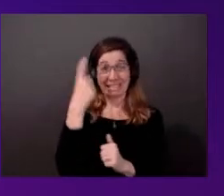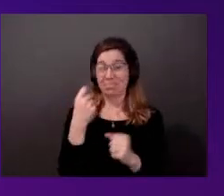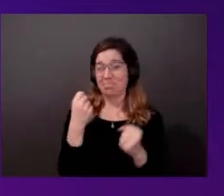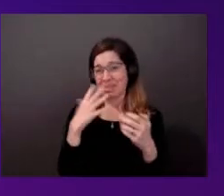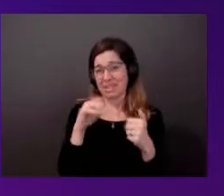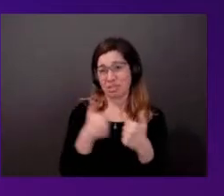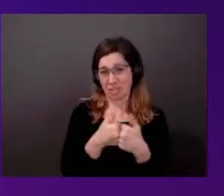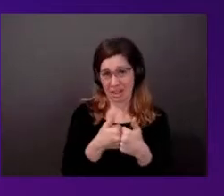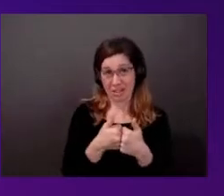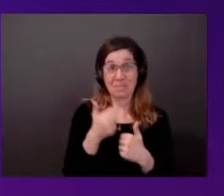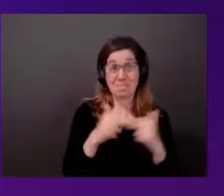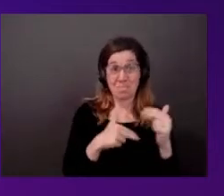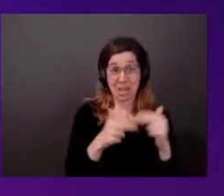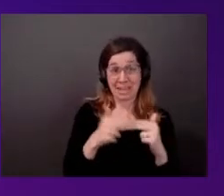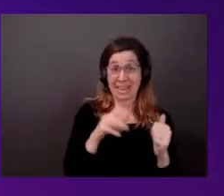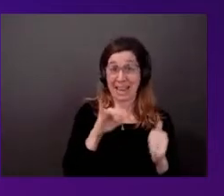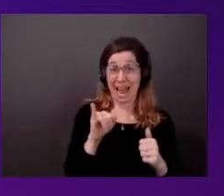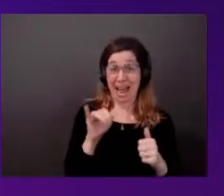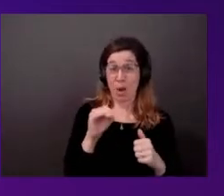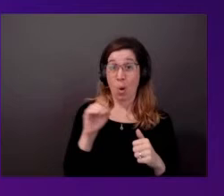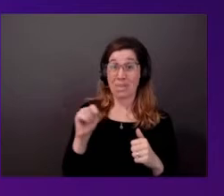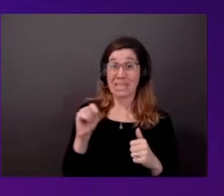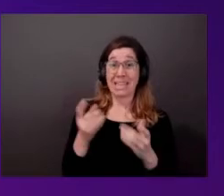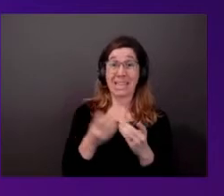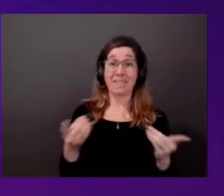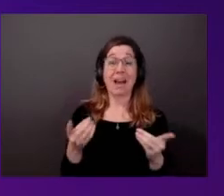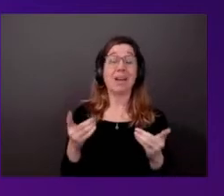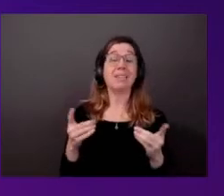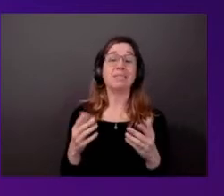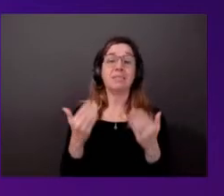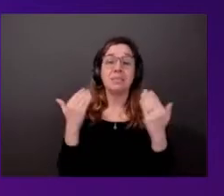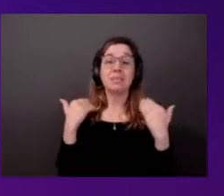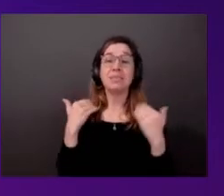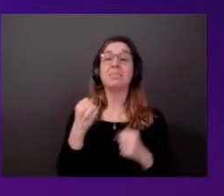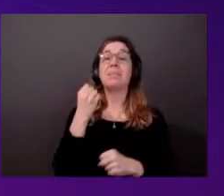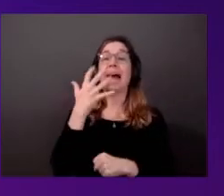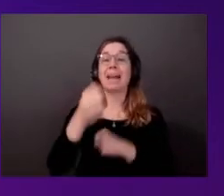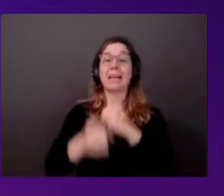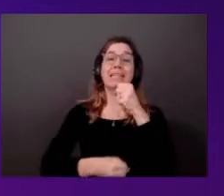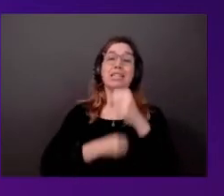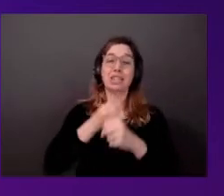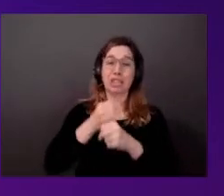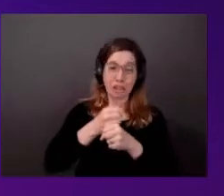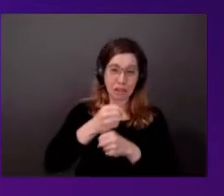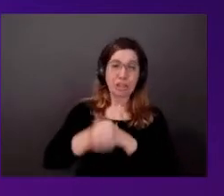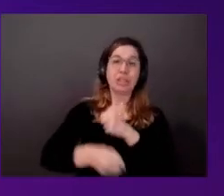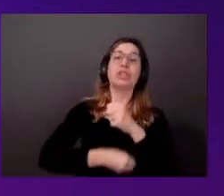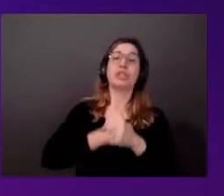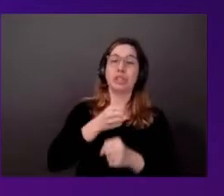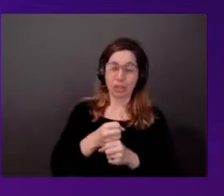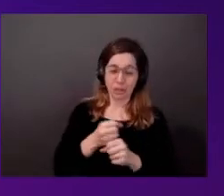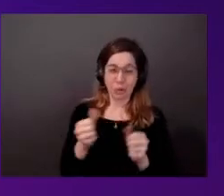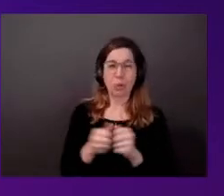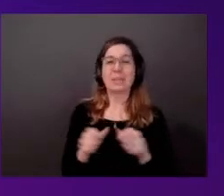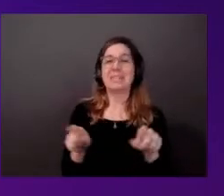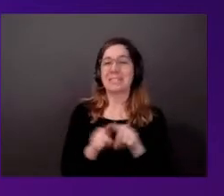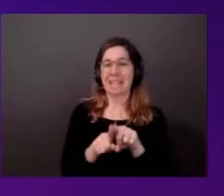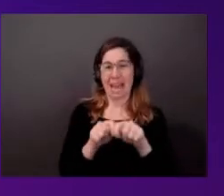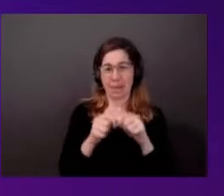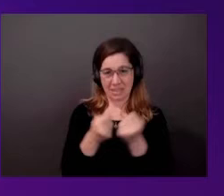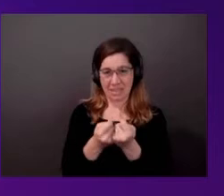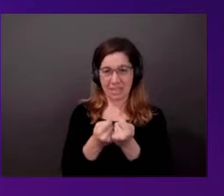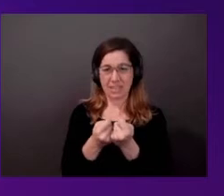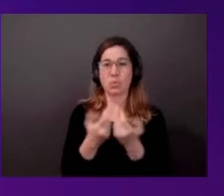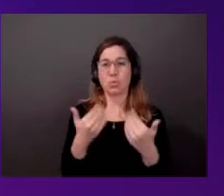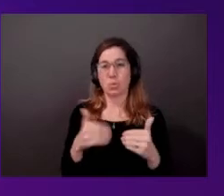can take years of effort and can involve multiple skill sets within the same team. Identifying how to use that data to create new